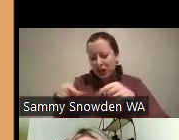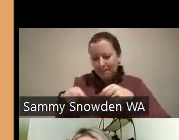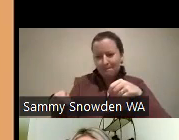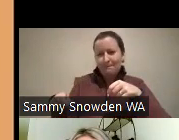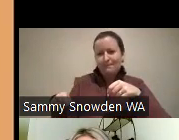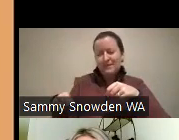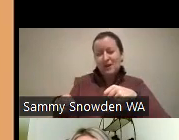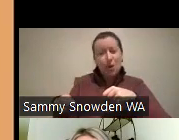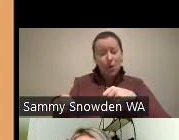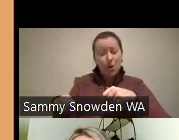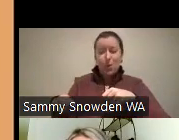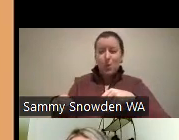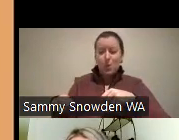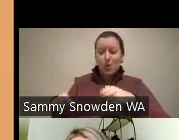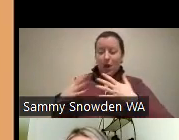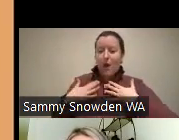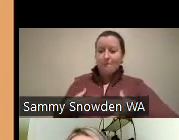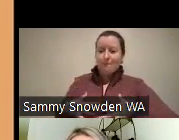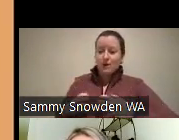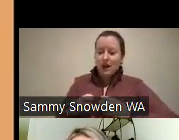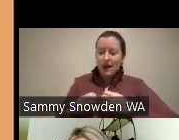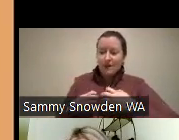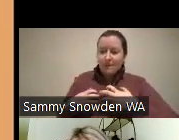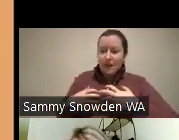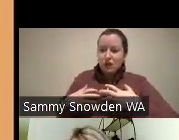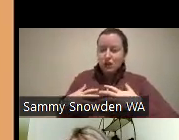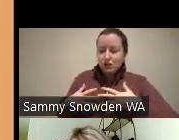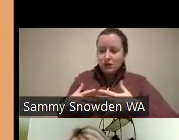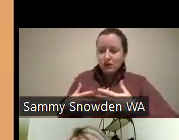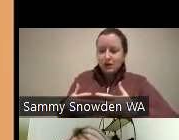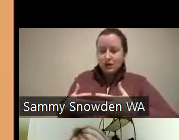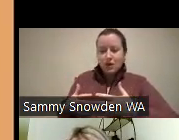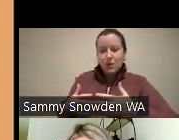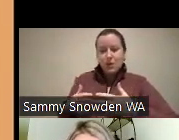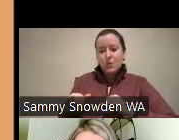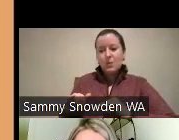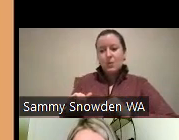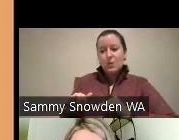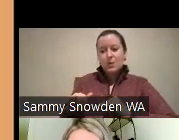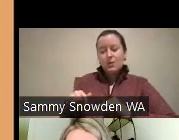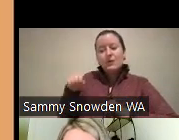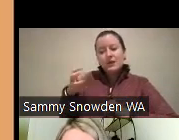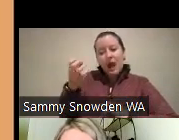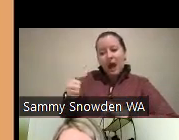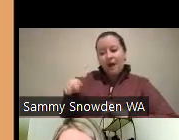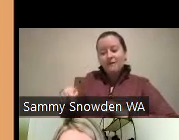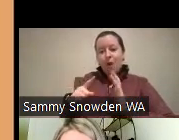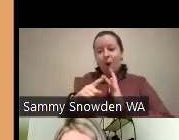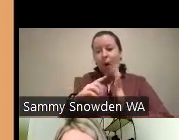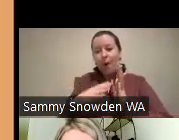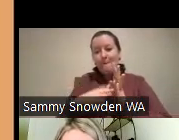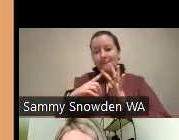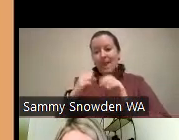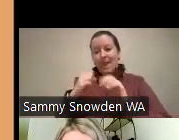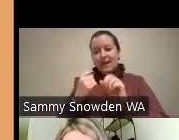really, really high pro-inflammatory omega-6s, and the omega-3 fatty acids are going to balance that out in our system. It's